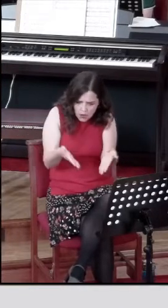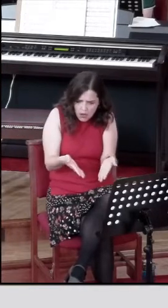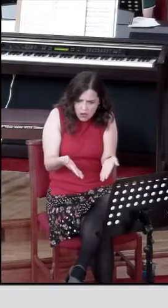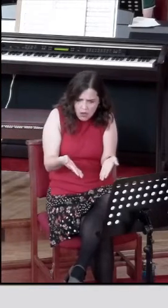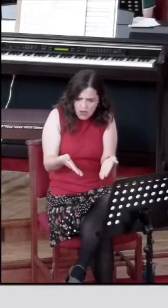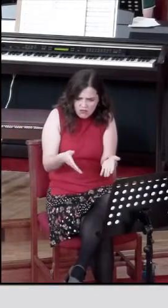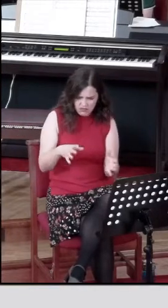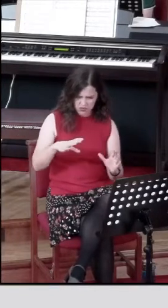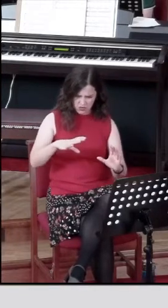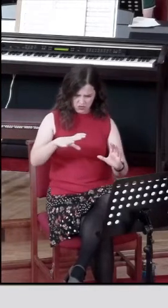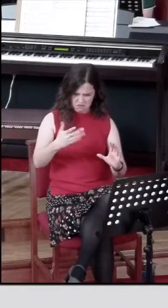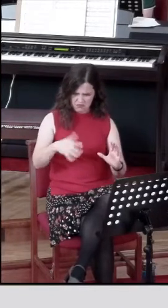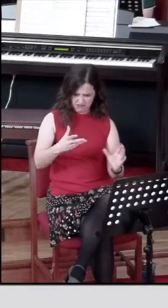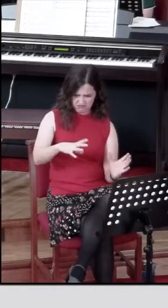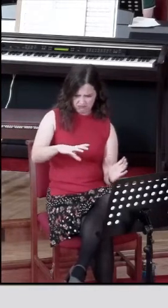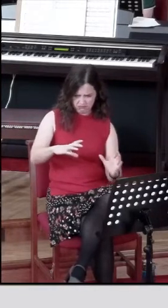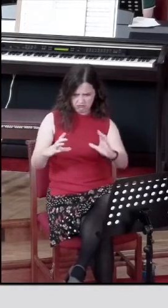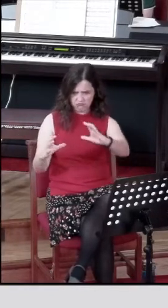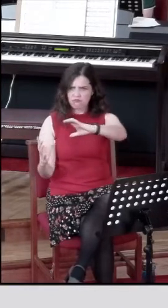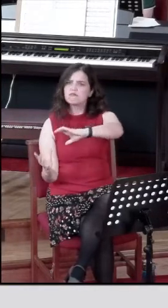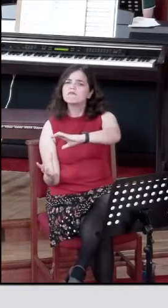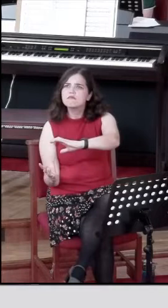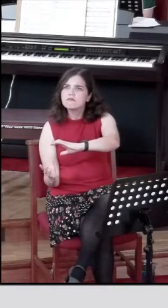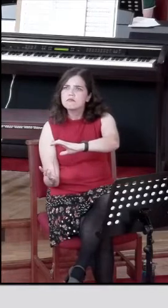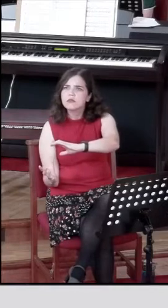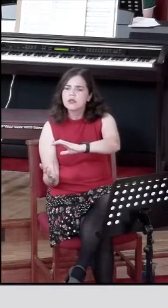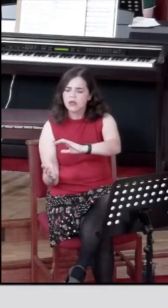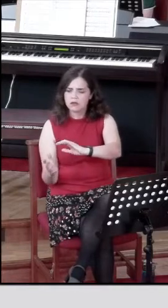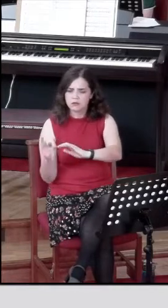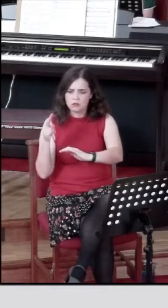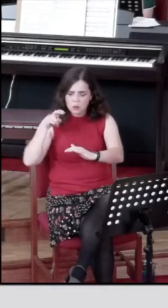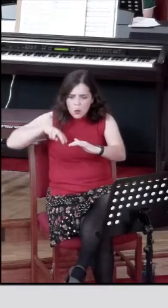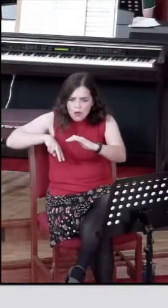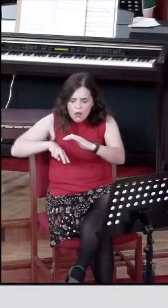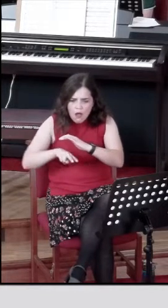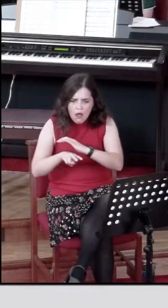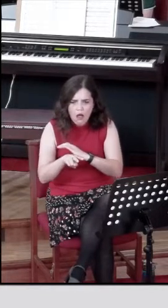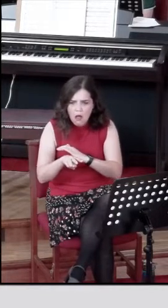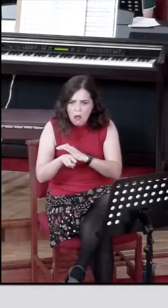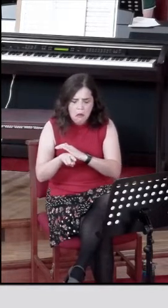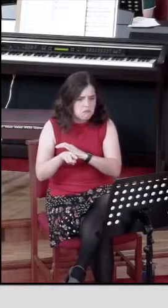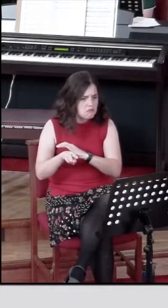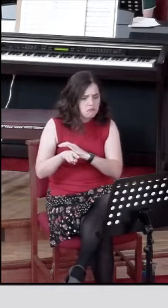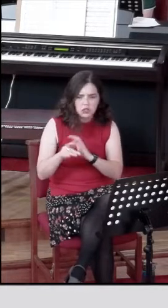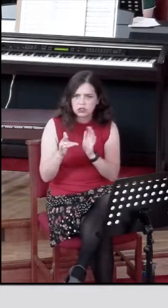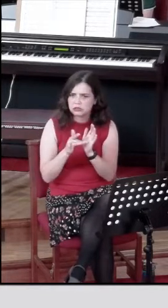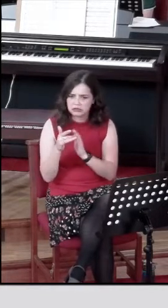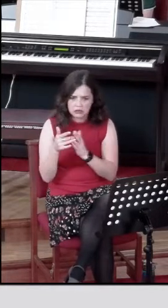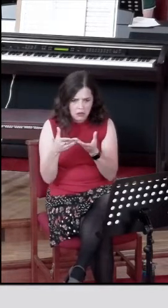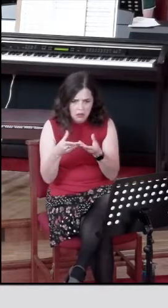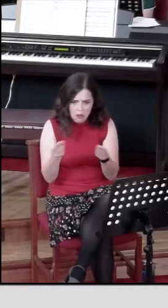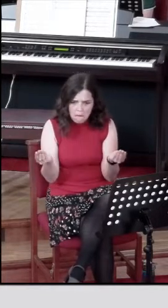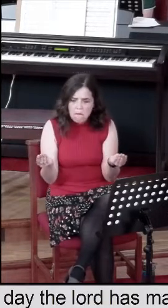the stone rolled away from the tomb. But when they entered, they did not find the body of the Lord Jesus.